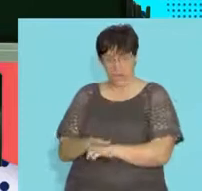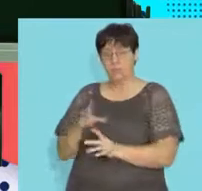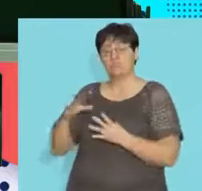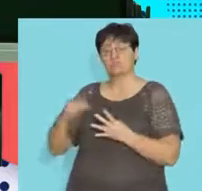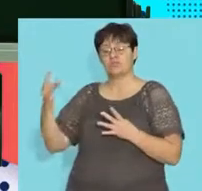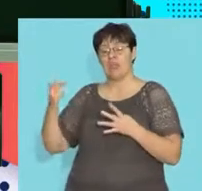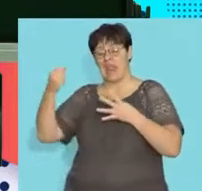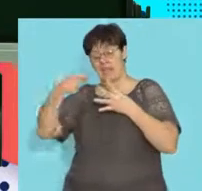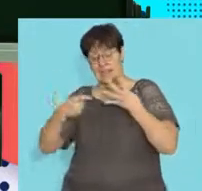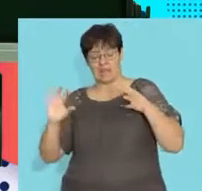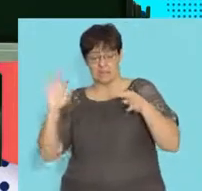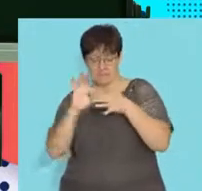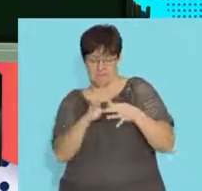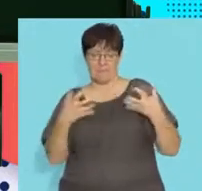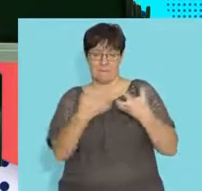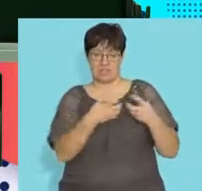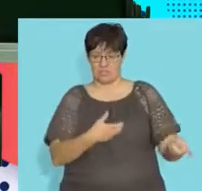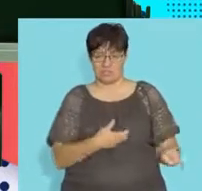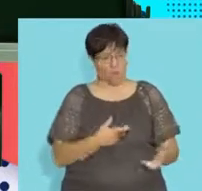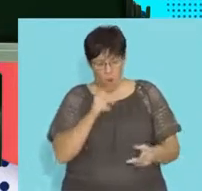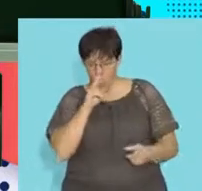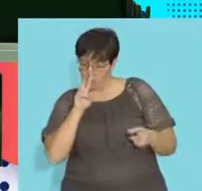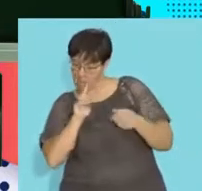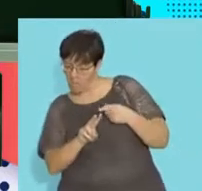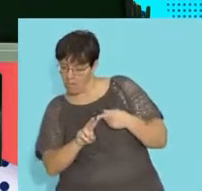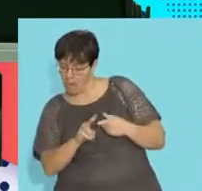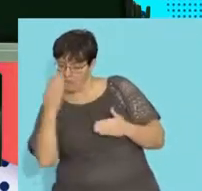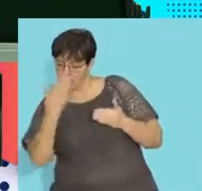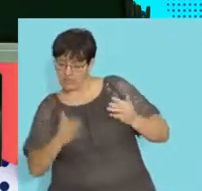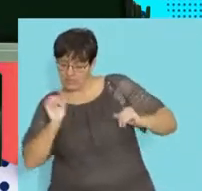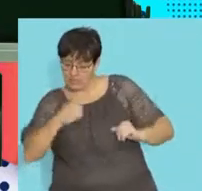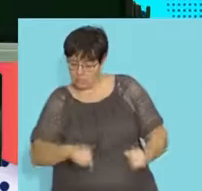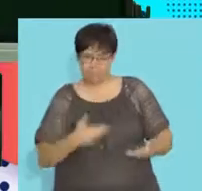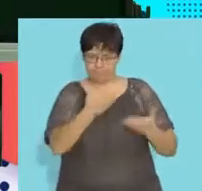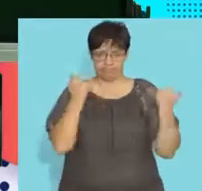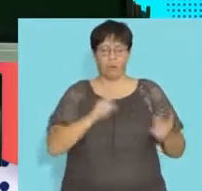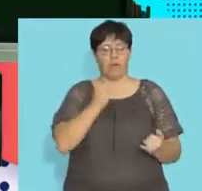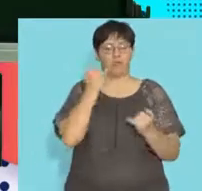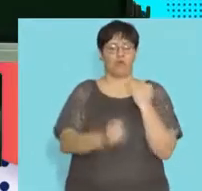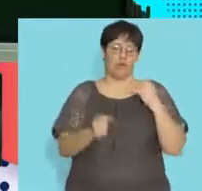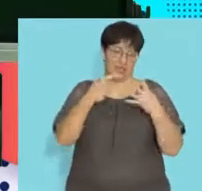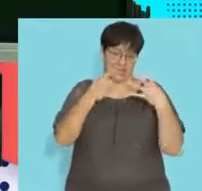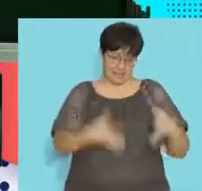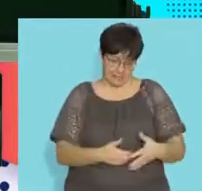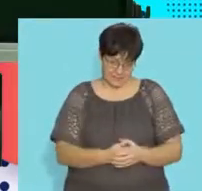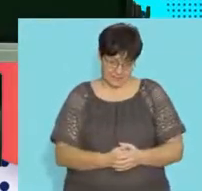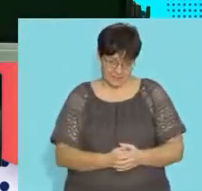you must choose the correct indicator, else you will not really know if the endpoint is the correct